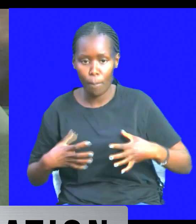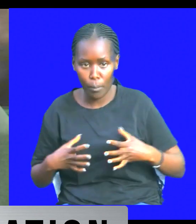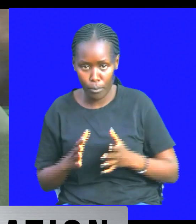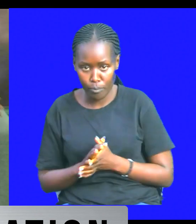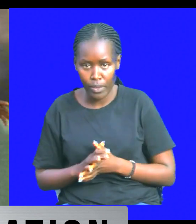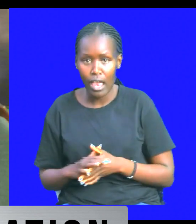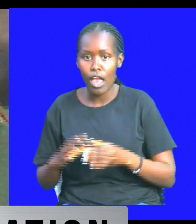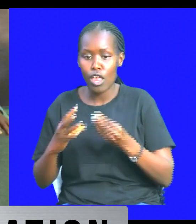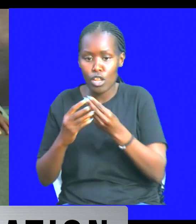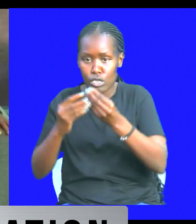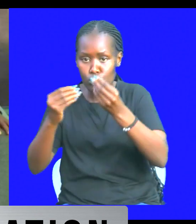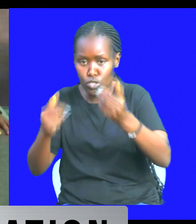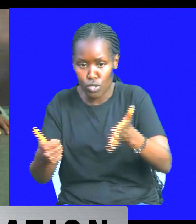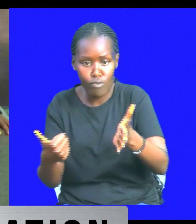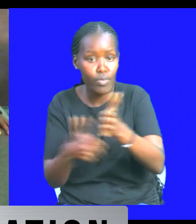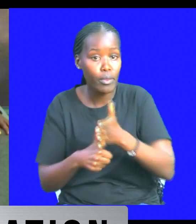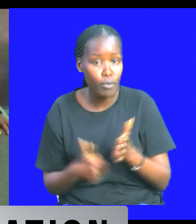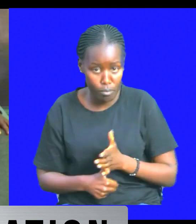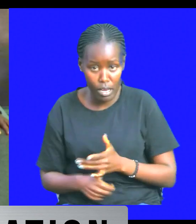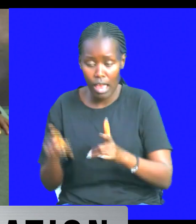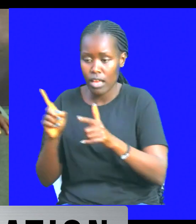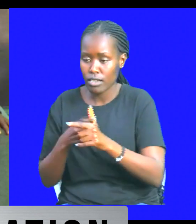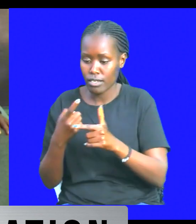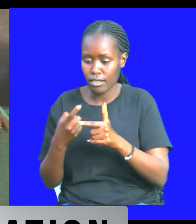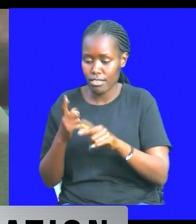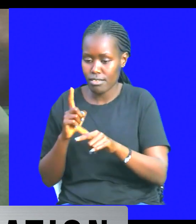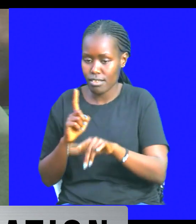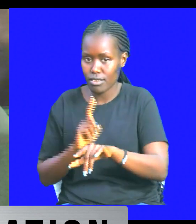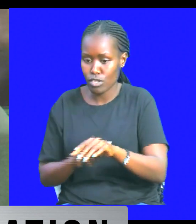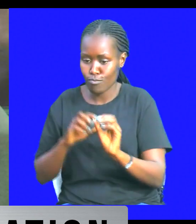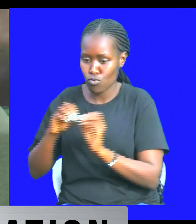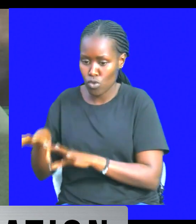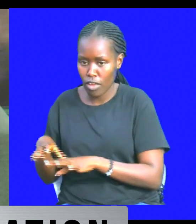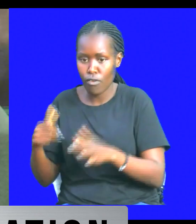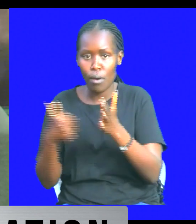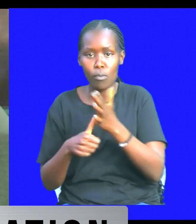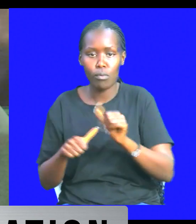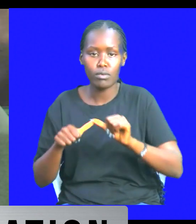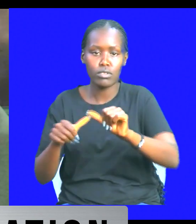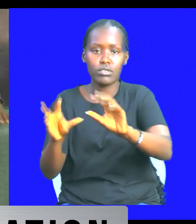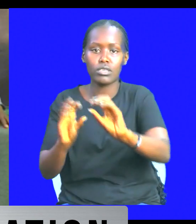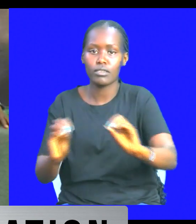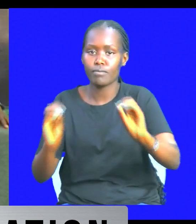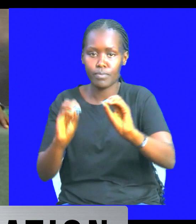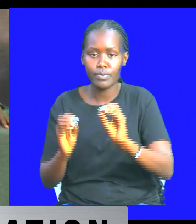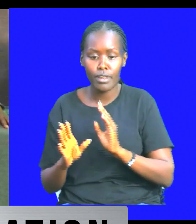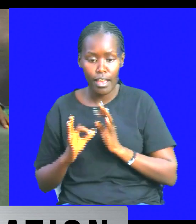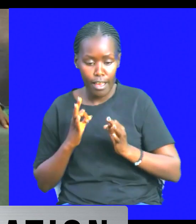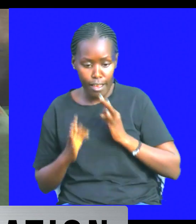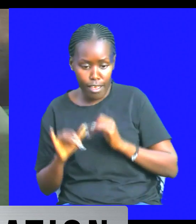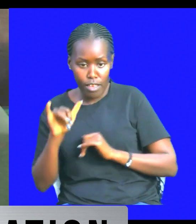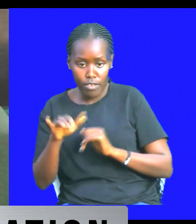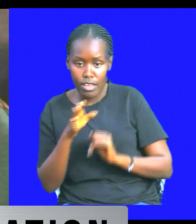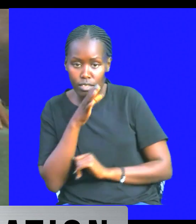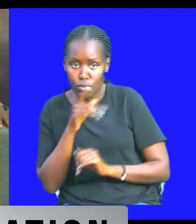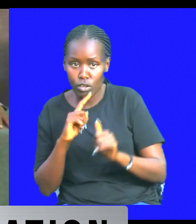the issues that you must deal with, so that when you leave, problems don't continue. So if that was a borrowing they're talking about, that